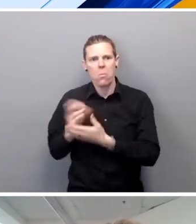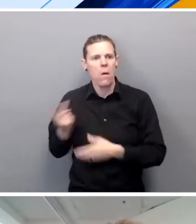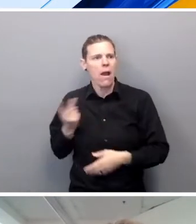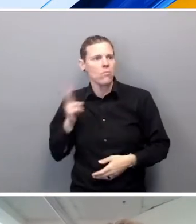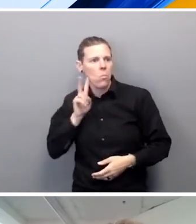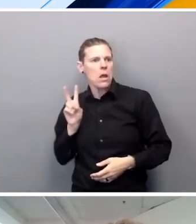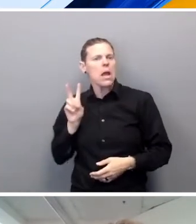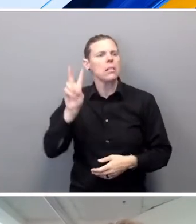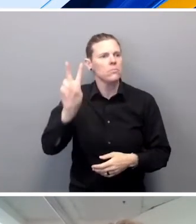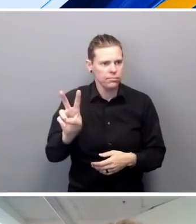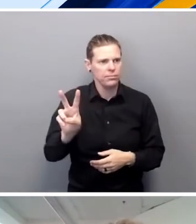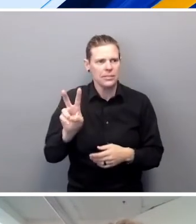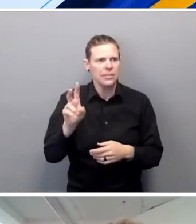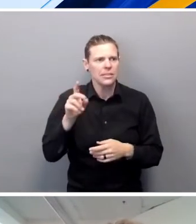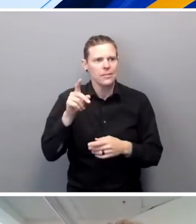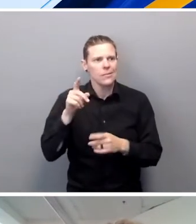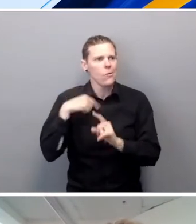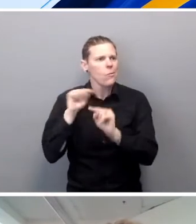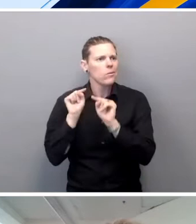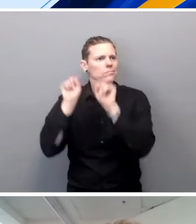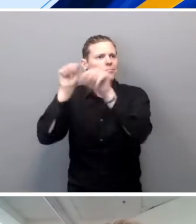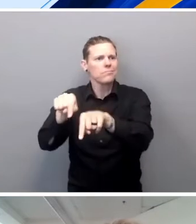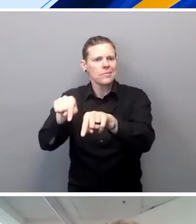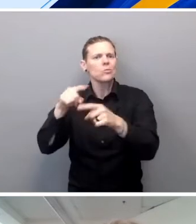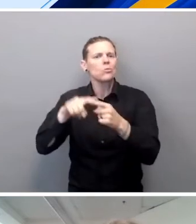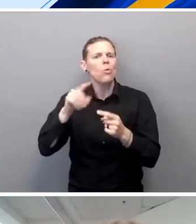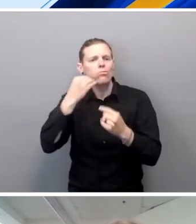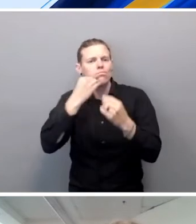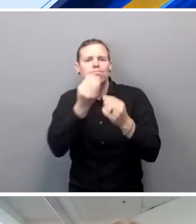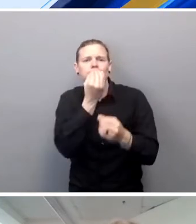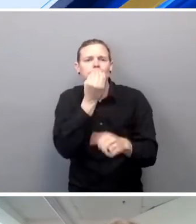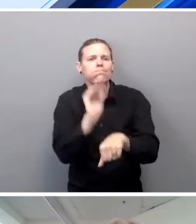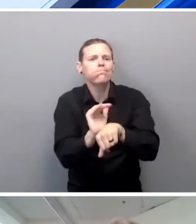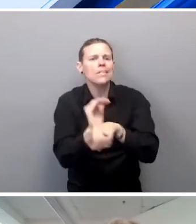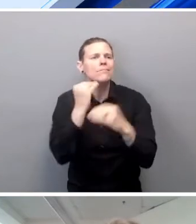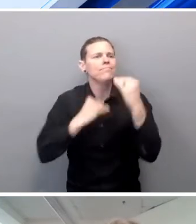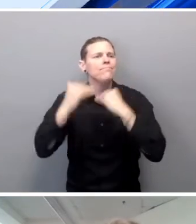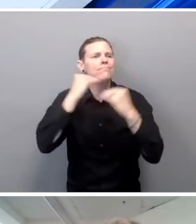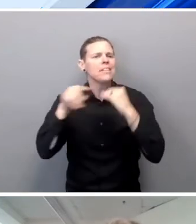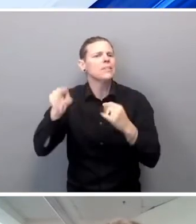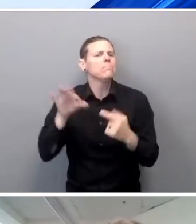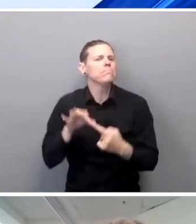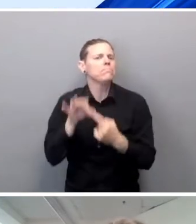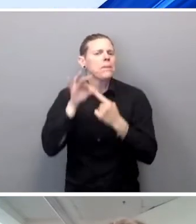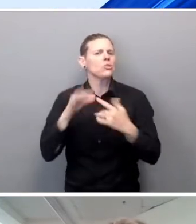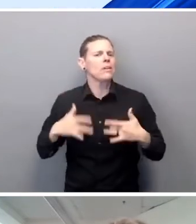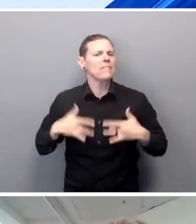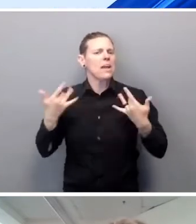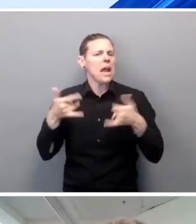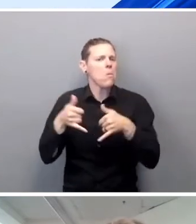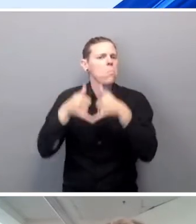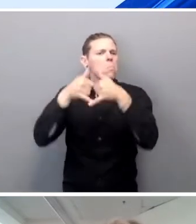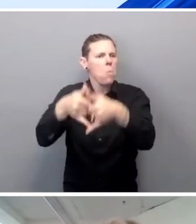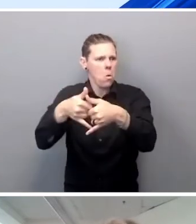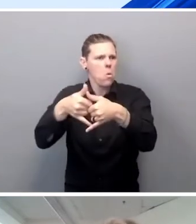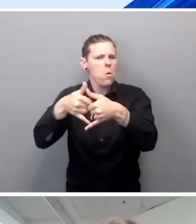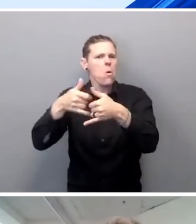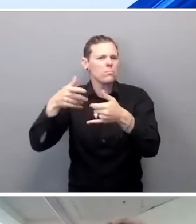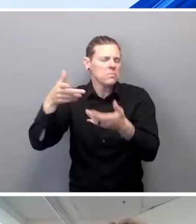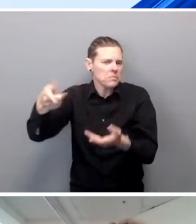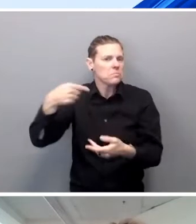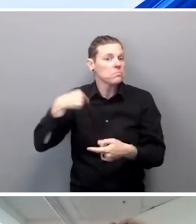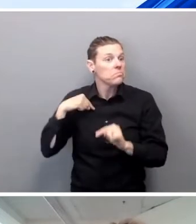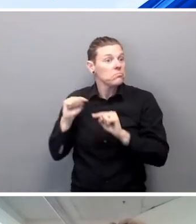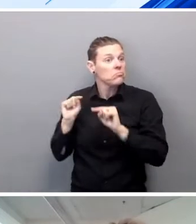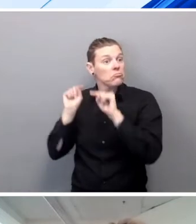and he got this really special award for being an outstanding attorney, which indeed he is, and everybody who